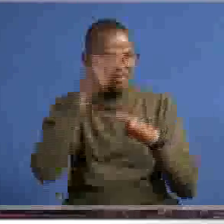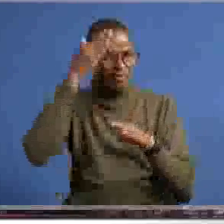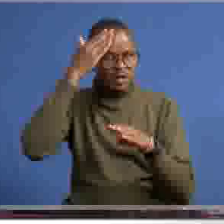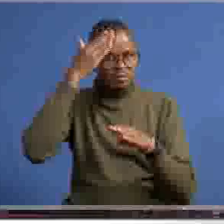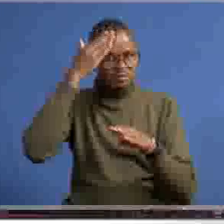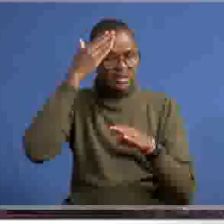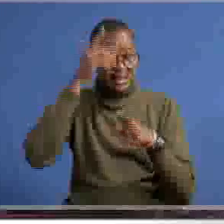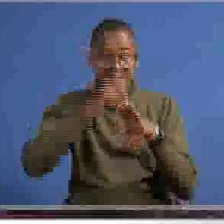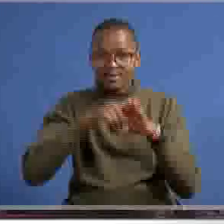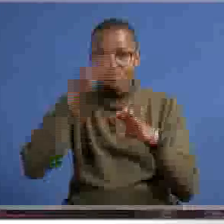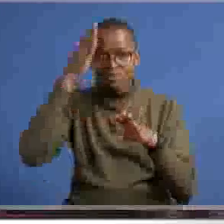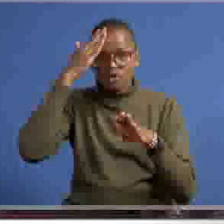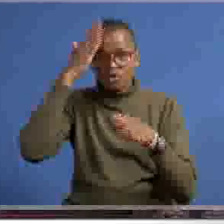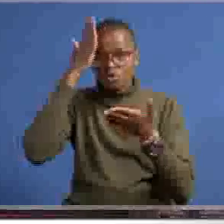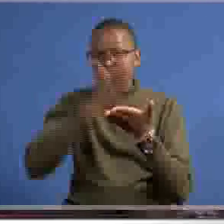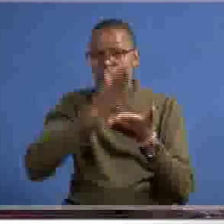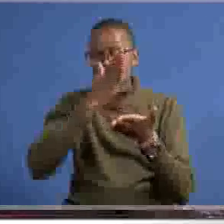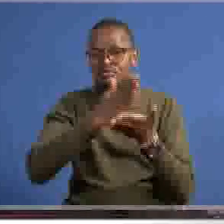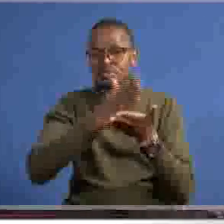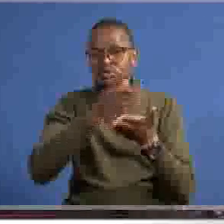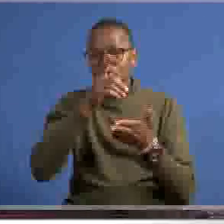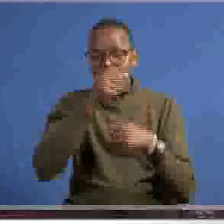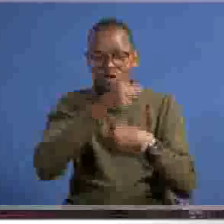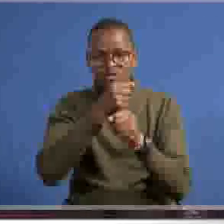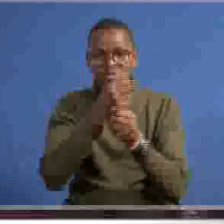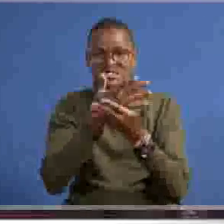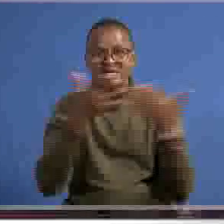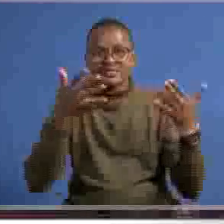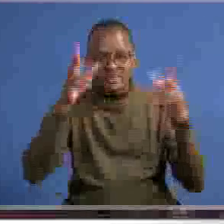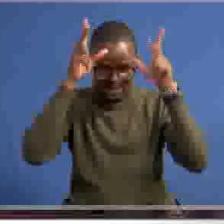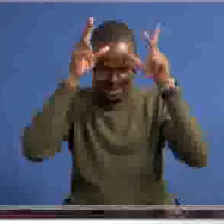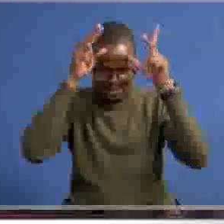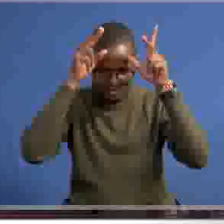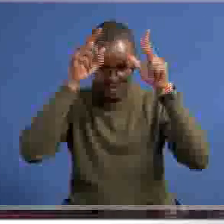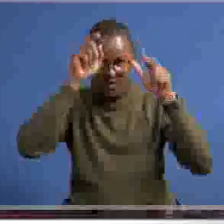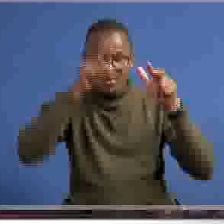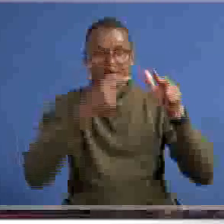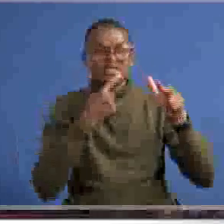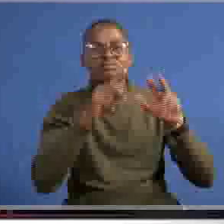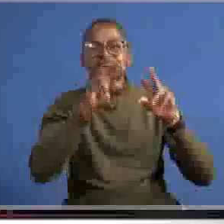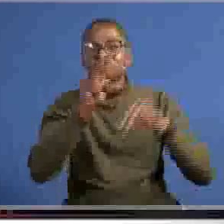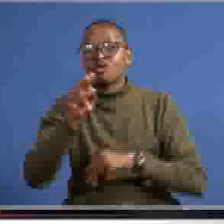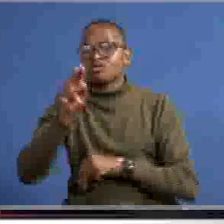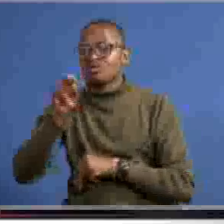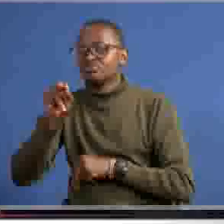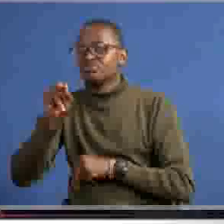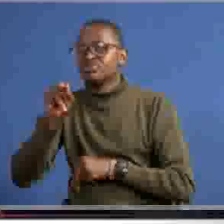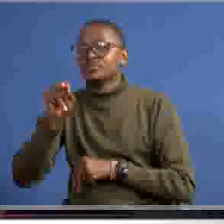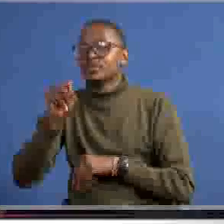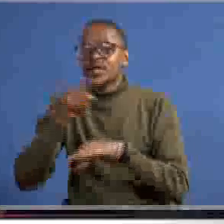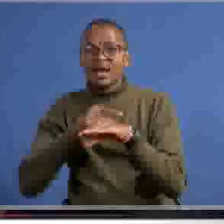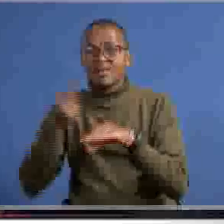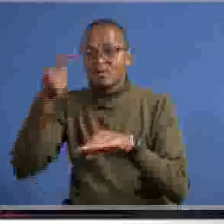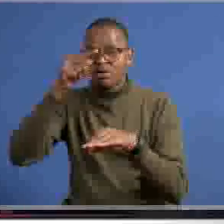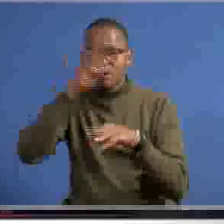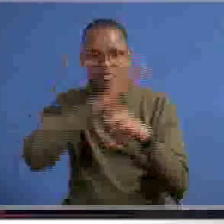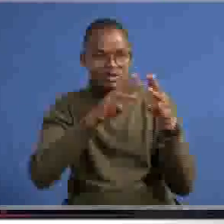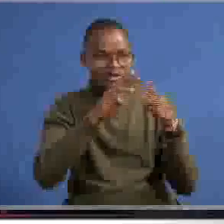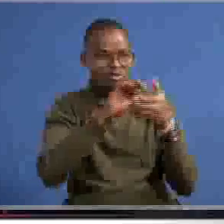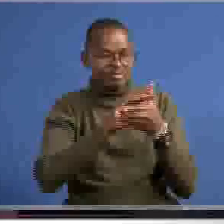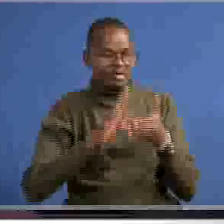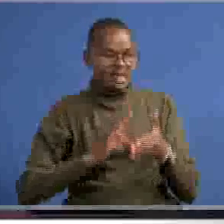once we know for sure you are doing something evil we shall say in though you come to judge and worship with us